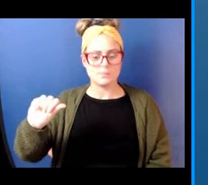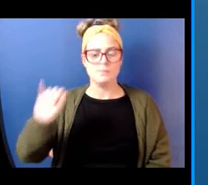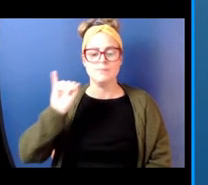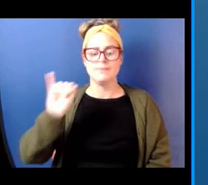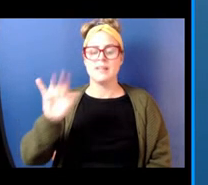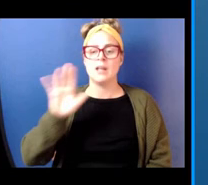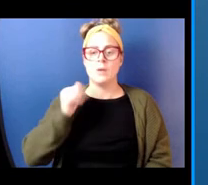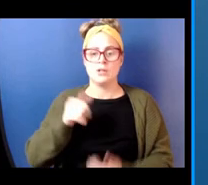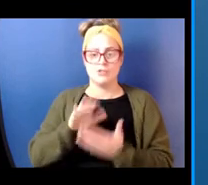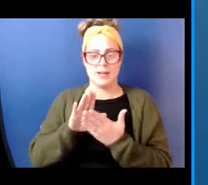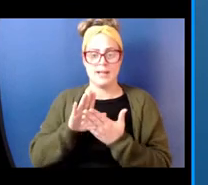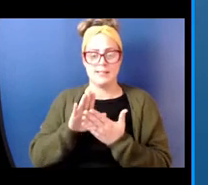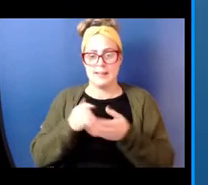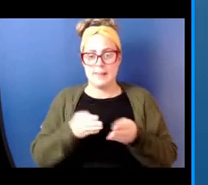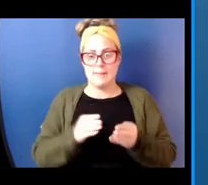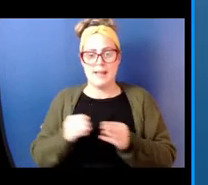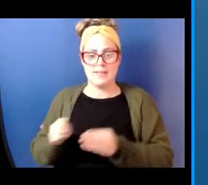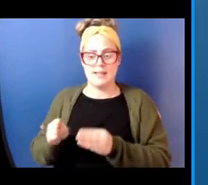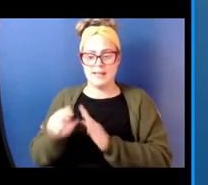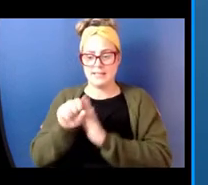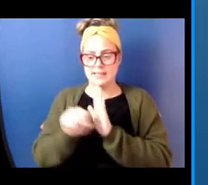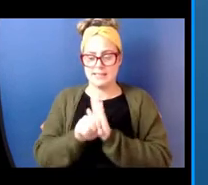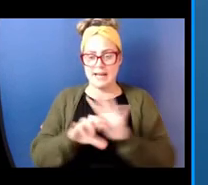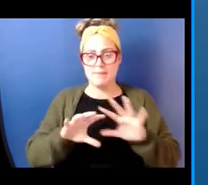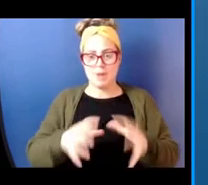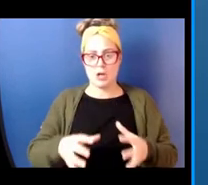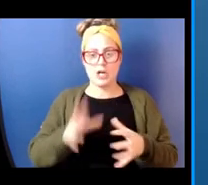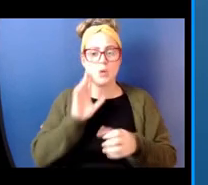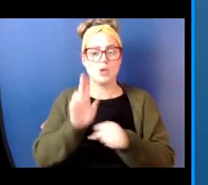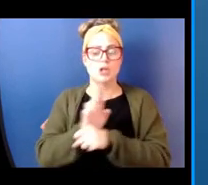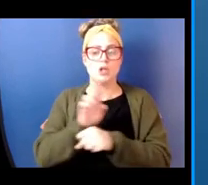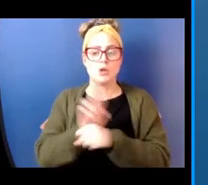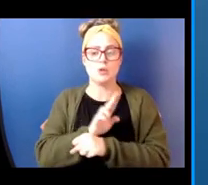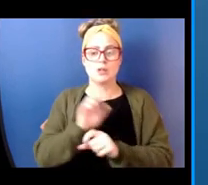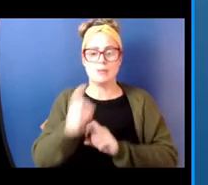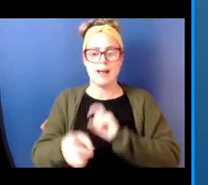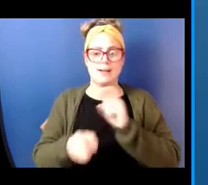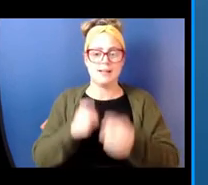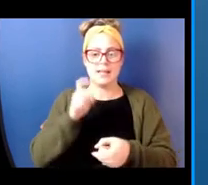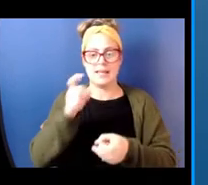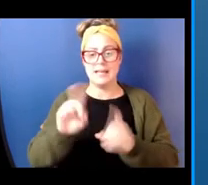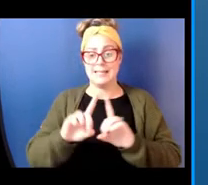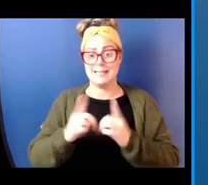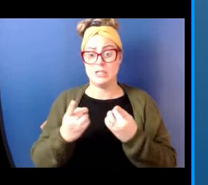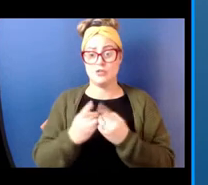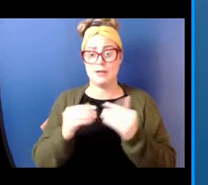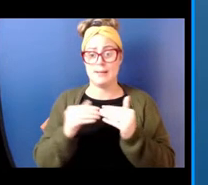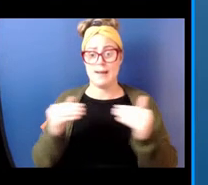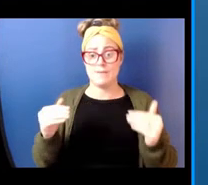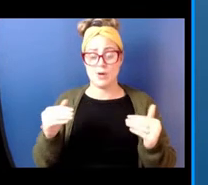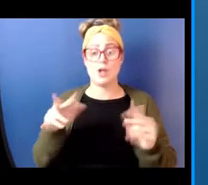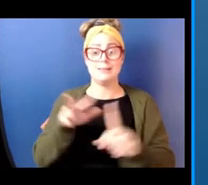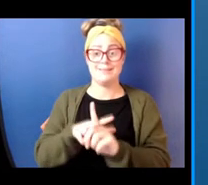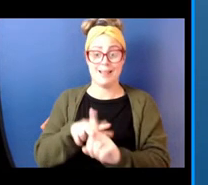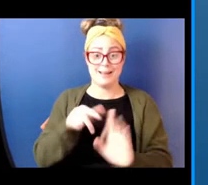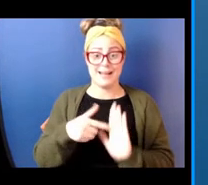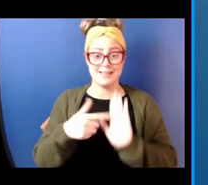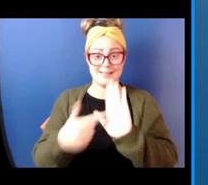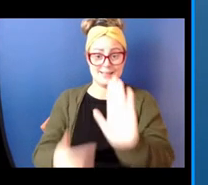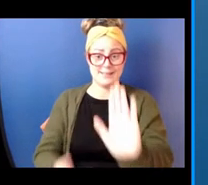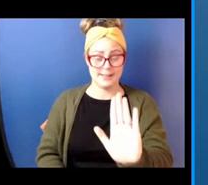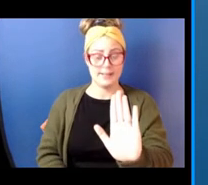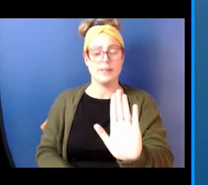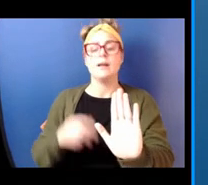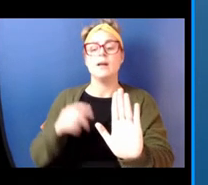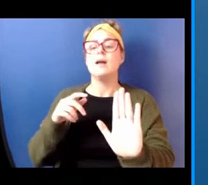the methods a state party can use to allocate District level delegates among the state's districts as provided in